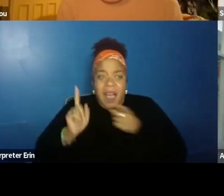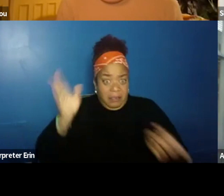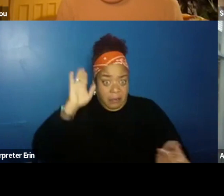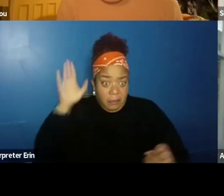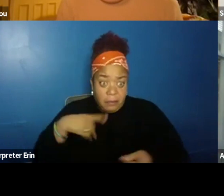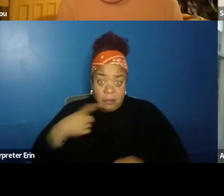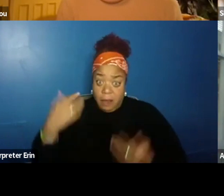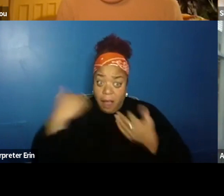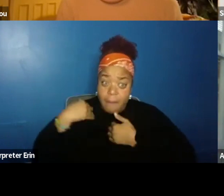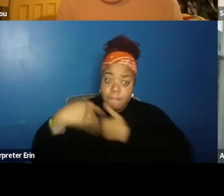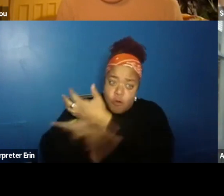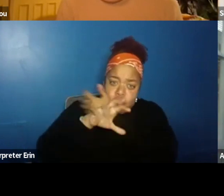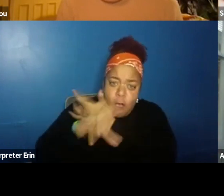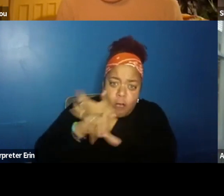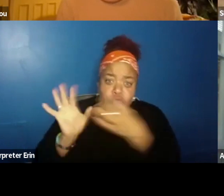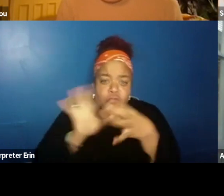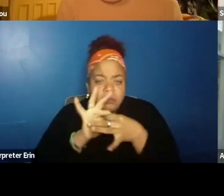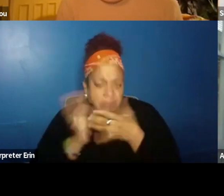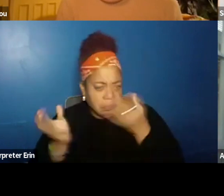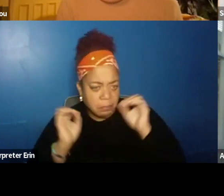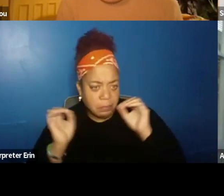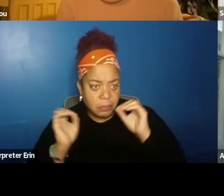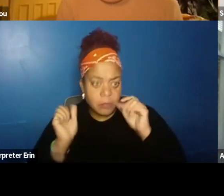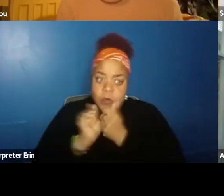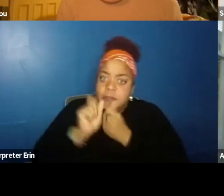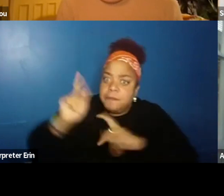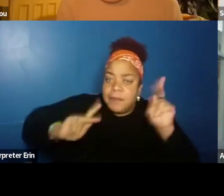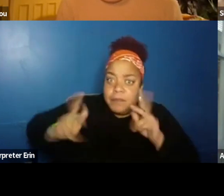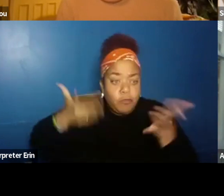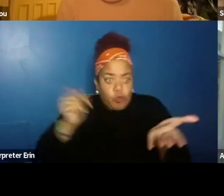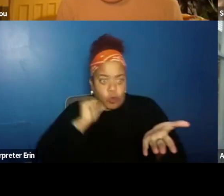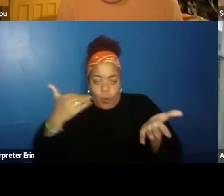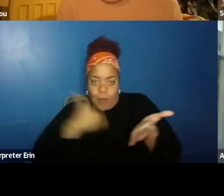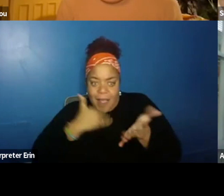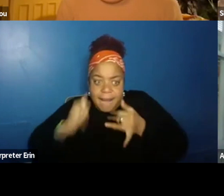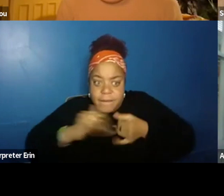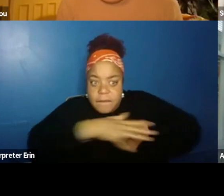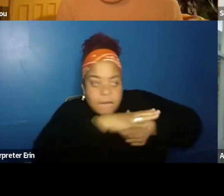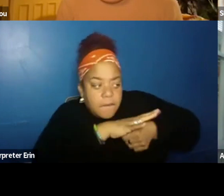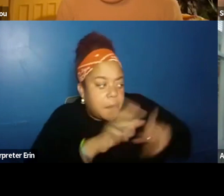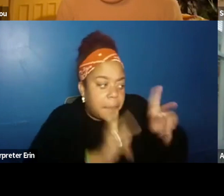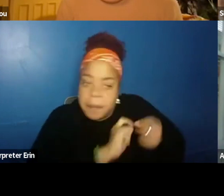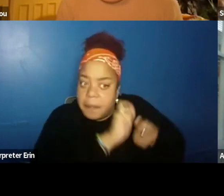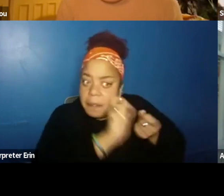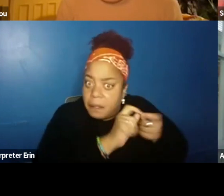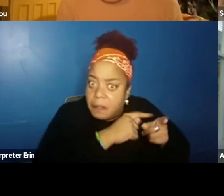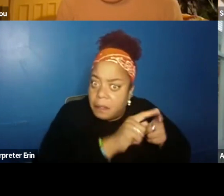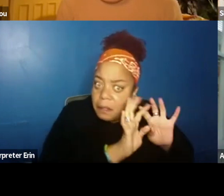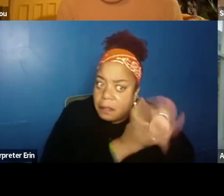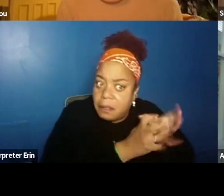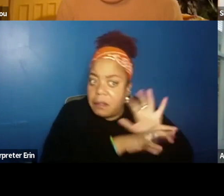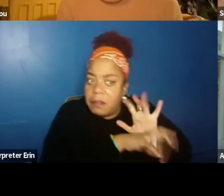with the folks in them in your locale, my question to you would be, who are you